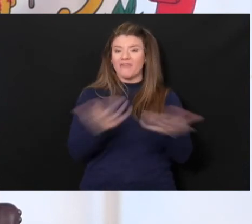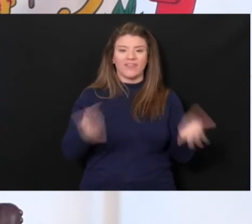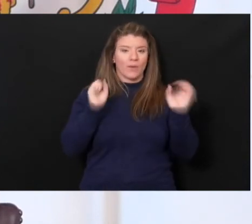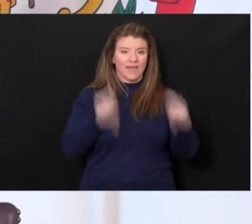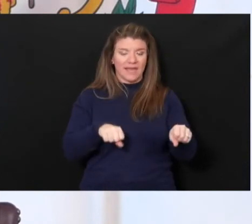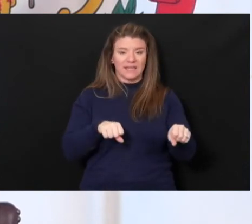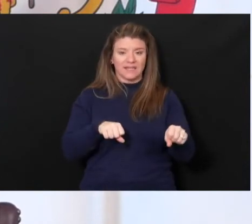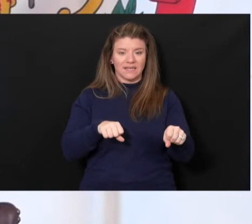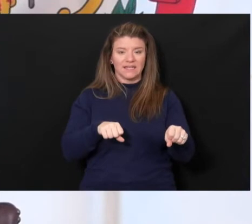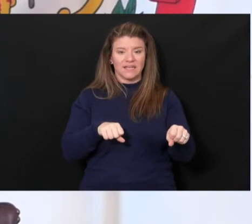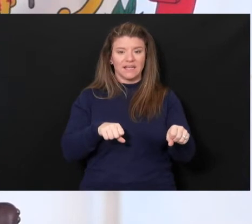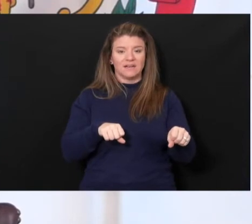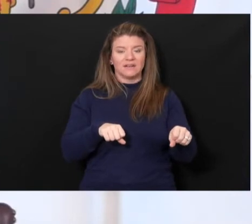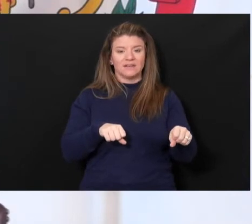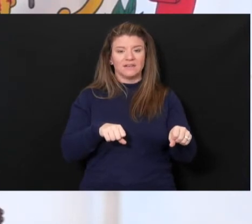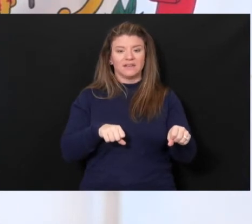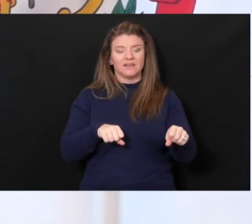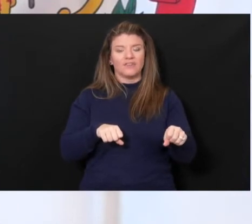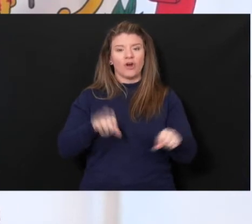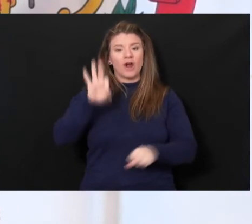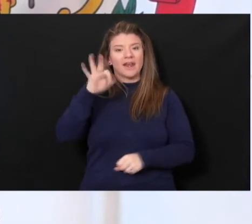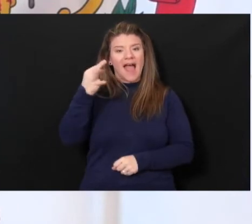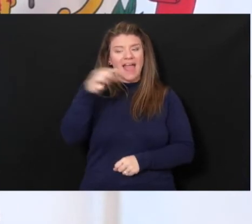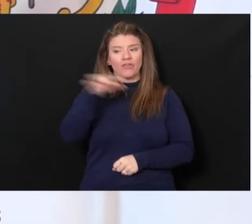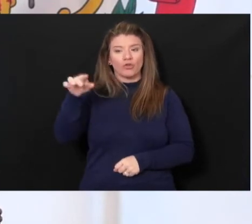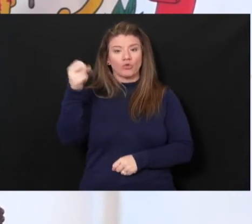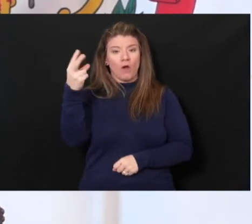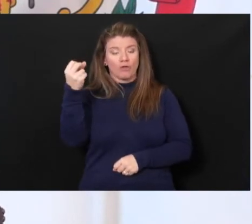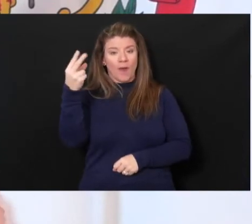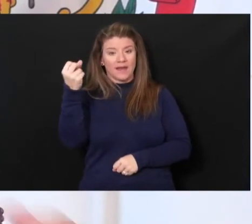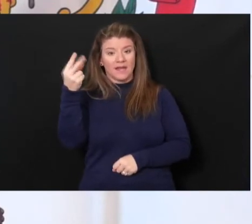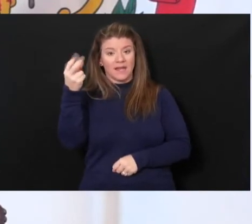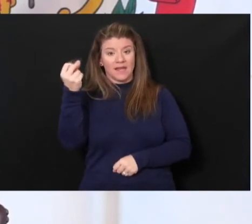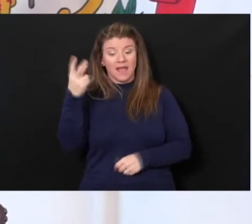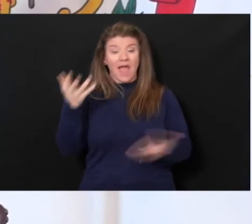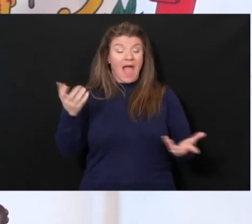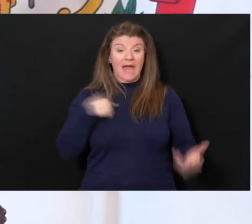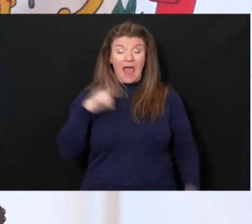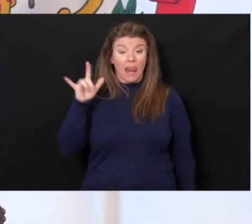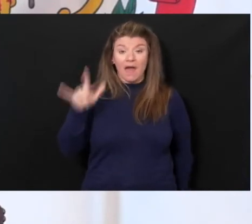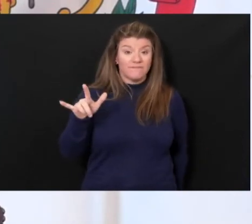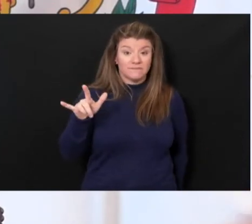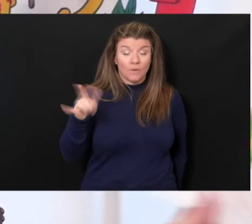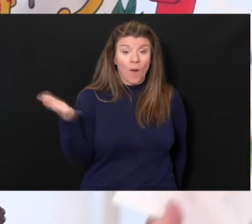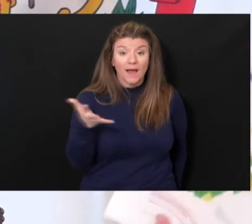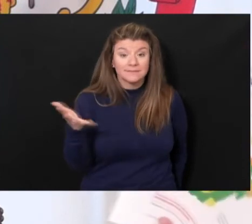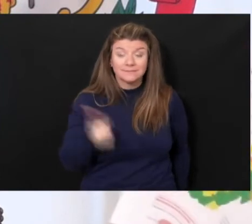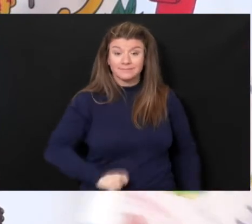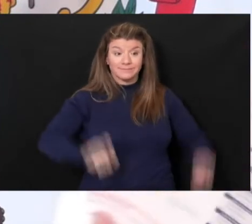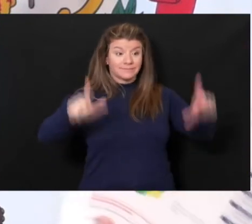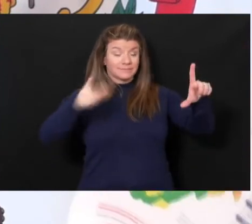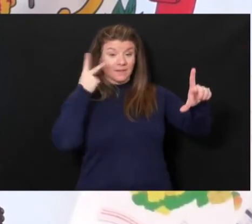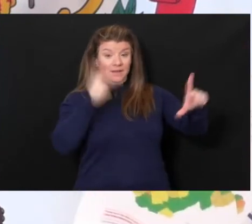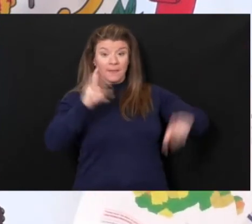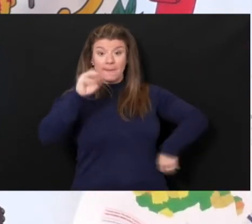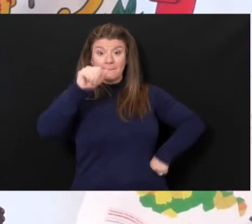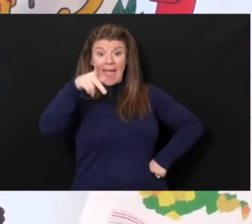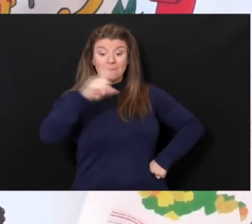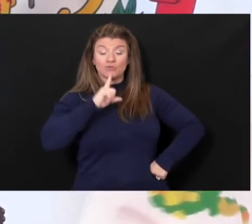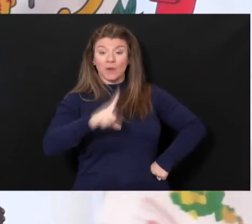can for our 9 through 12. And I love it, that our map is getting so much